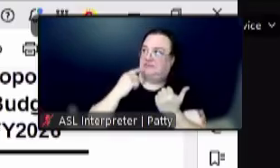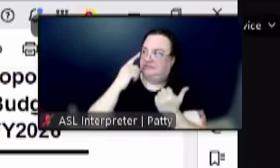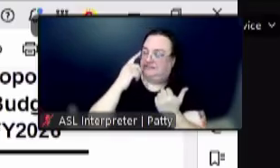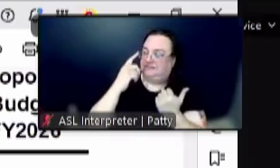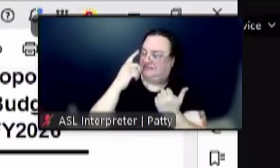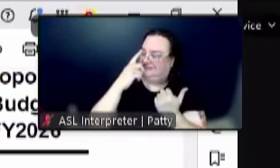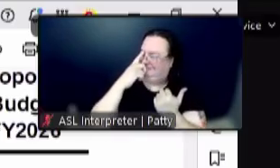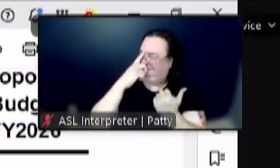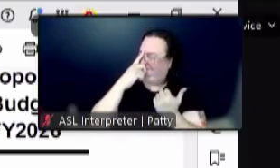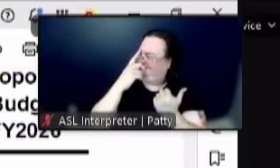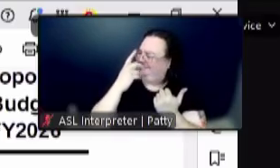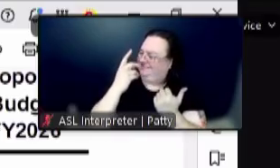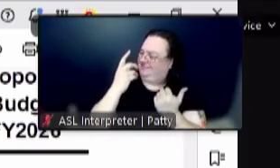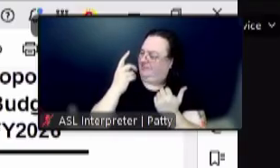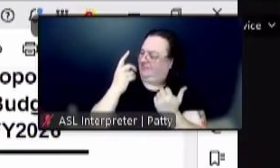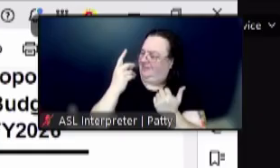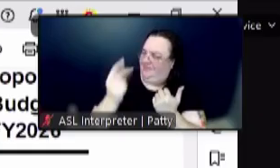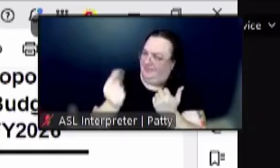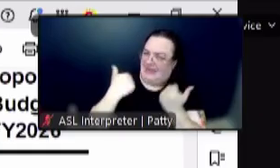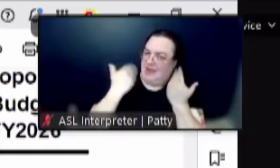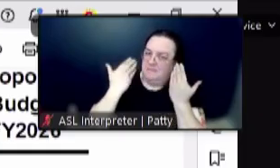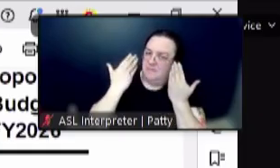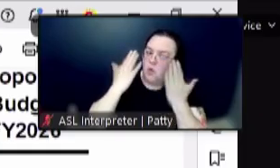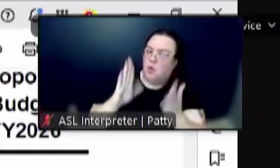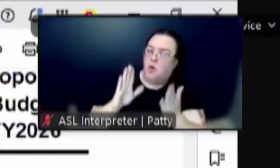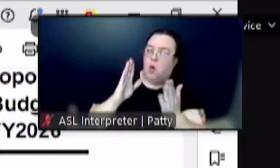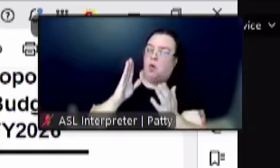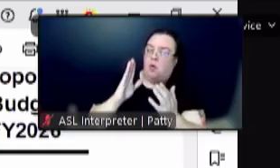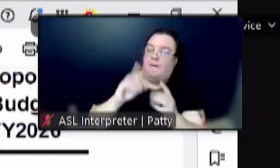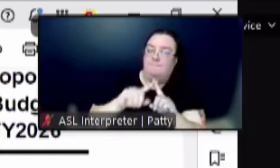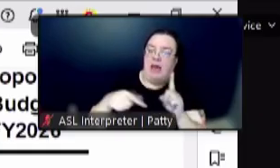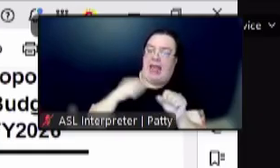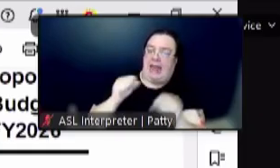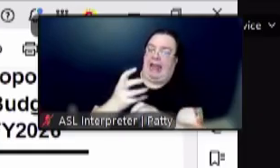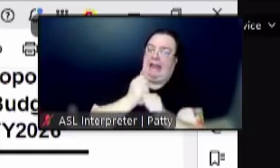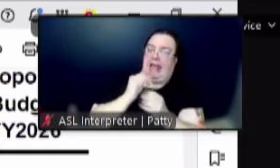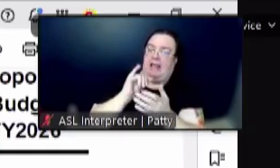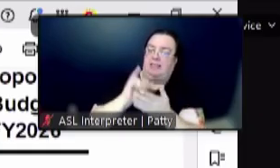can get you that information if you want. Okay.